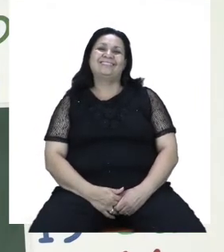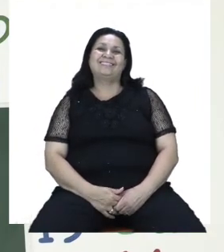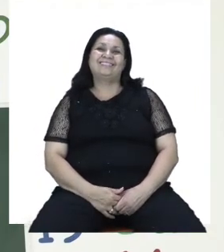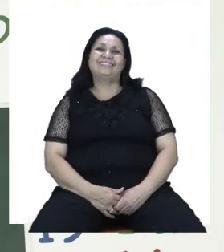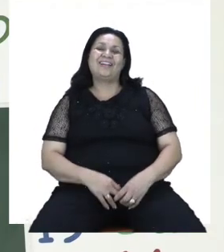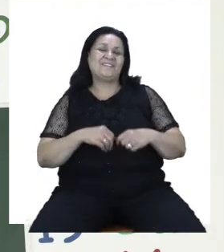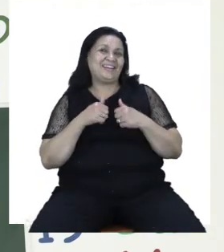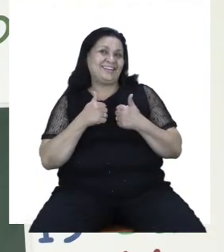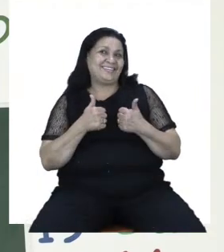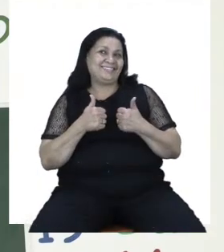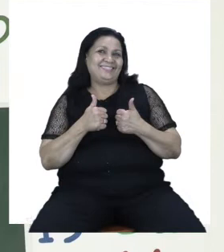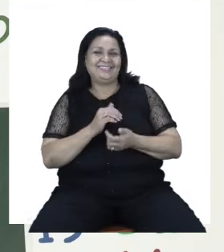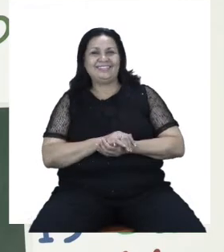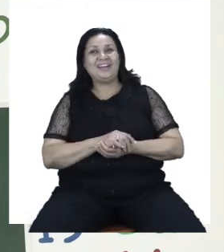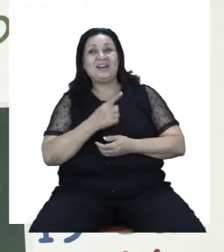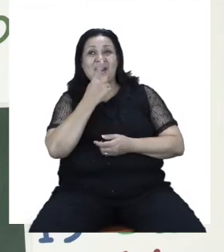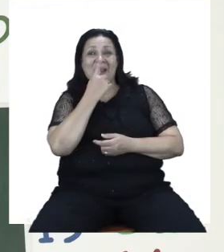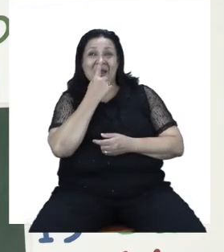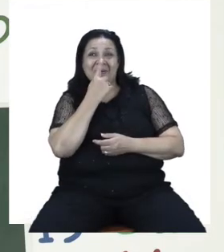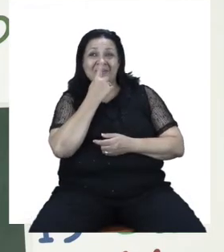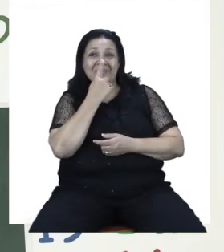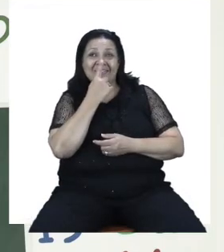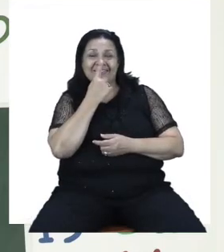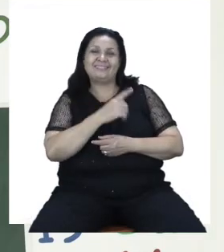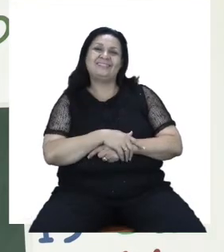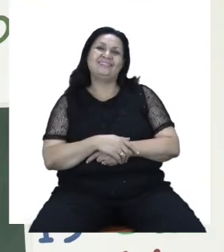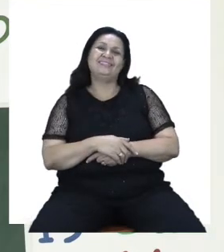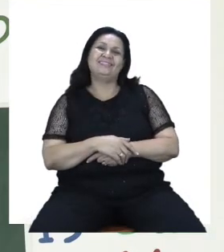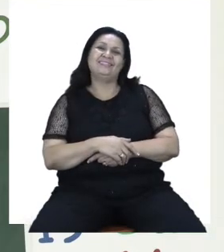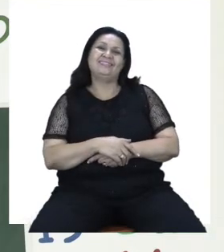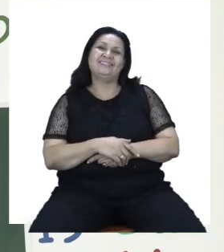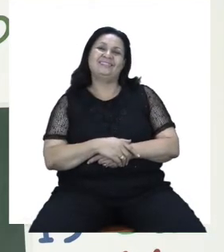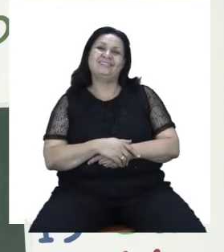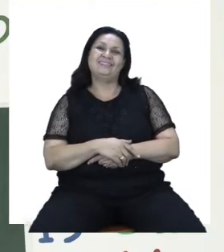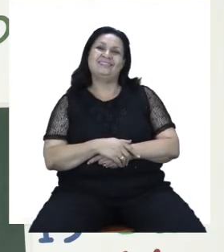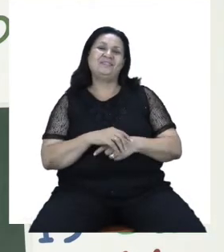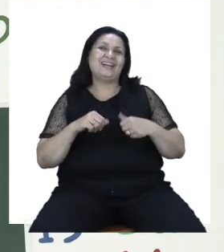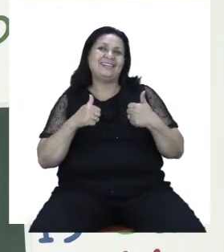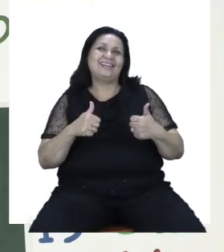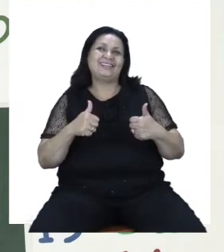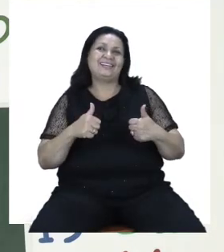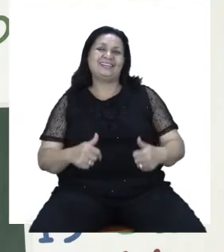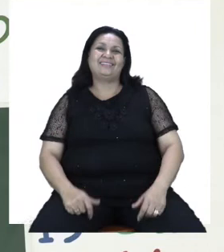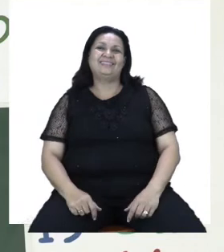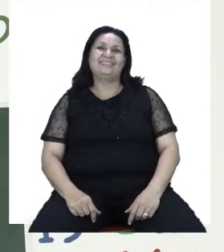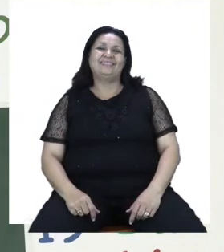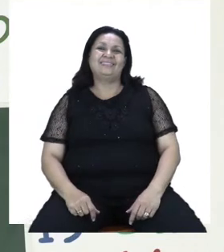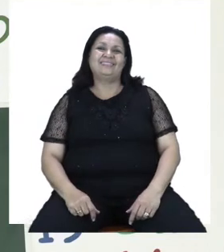Very good. This is your nose. Well done. Let's try